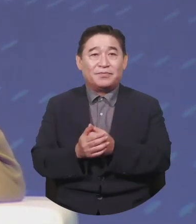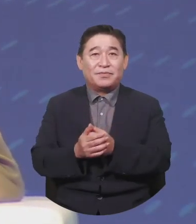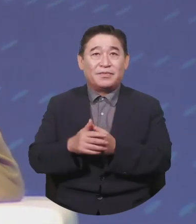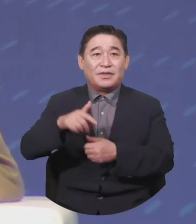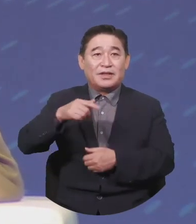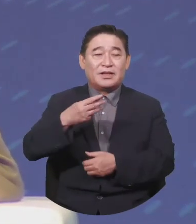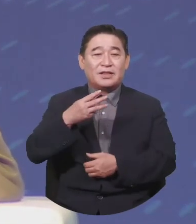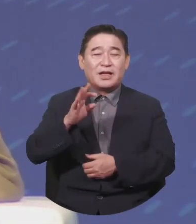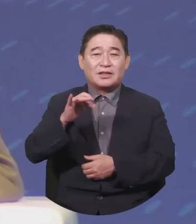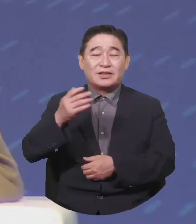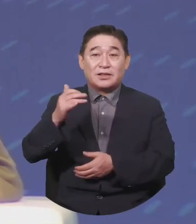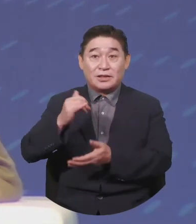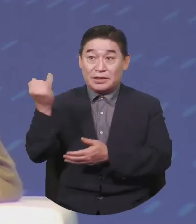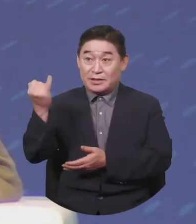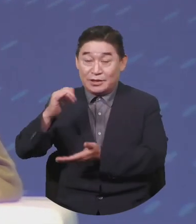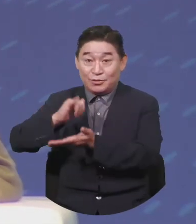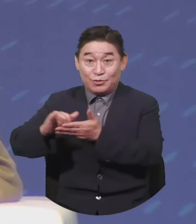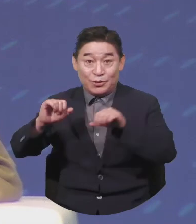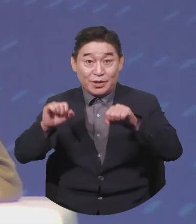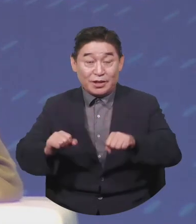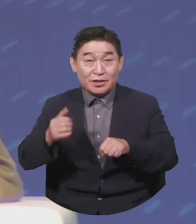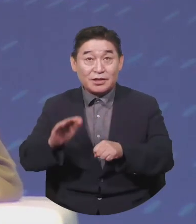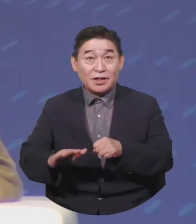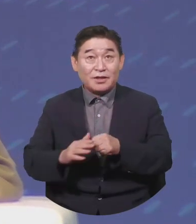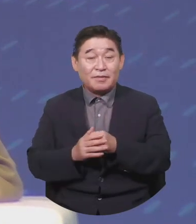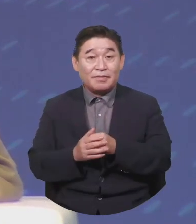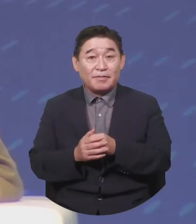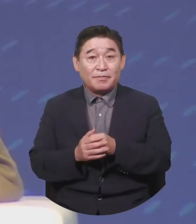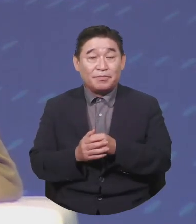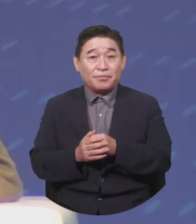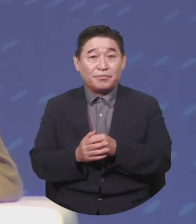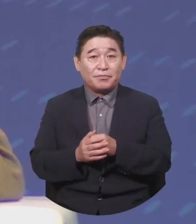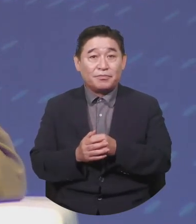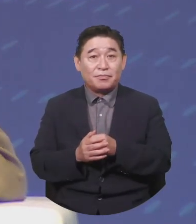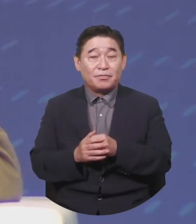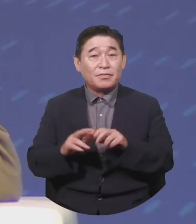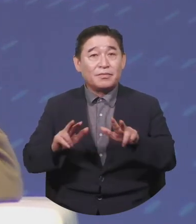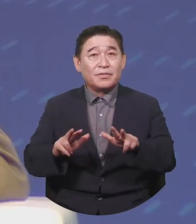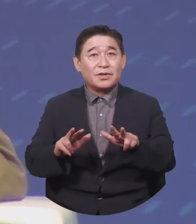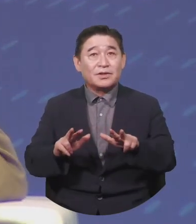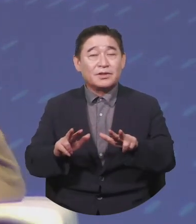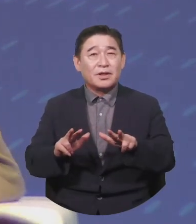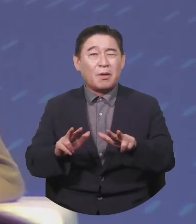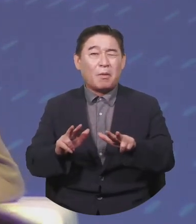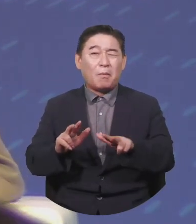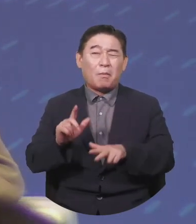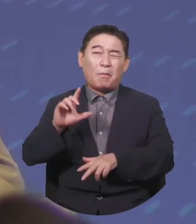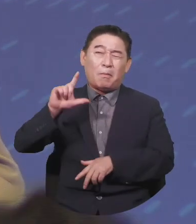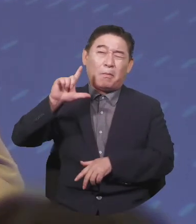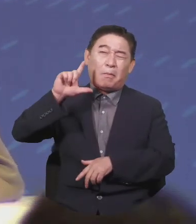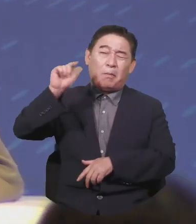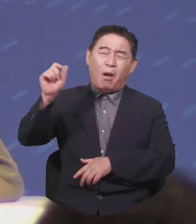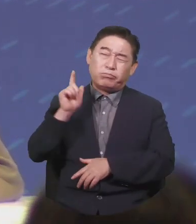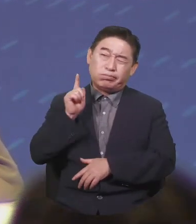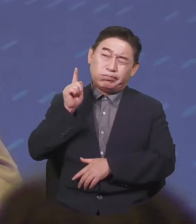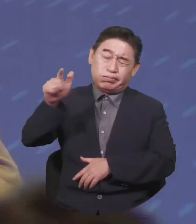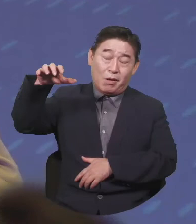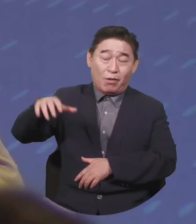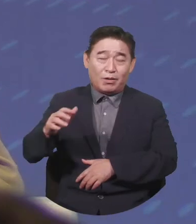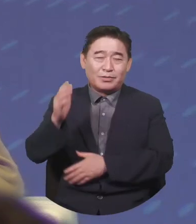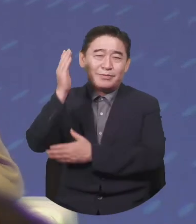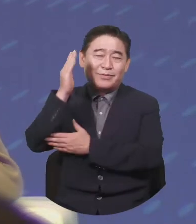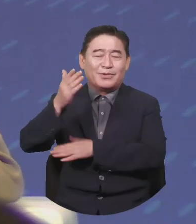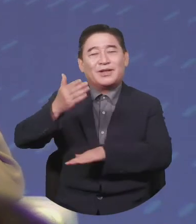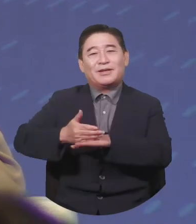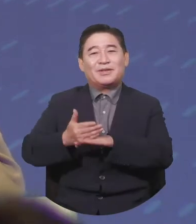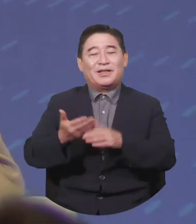your attendance and presentation is more valid. So thank you so much for everyone. And then I think that you guys like